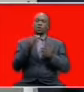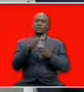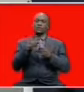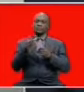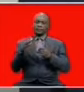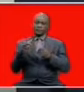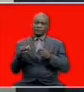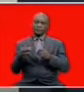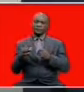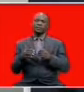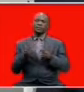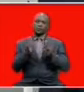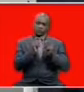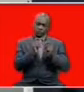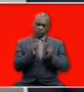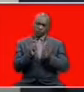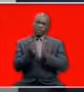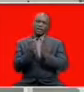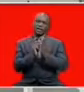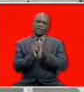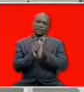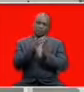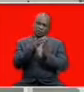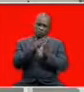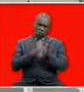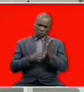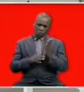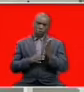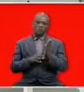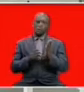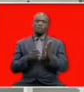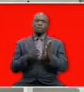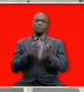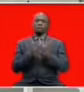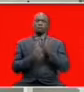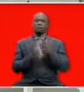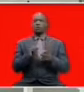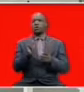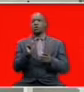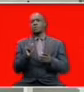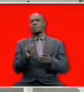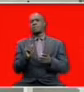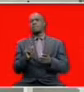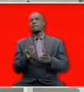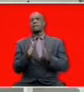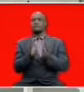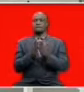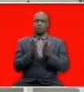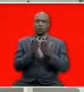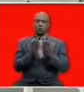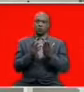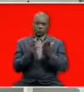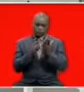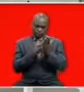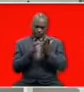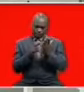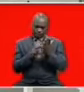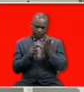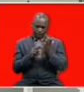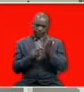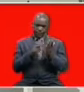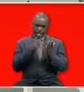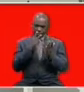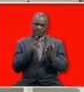this article, Breaking Away from Poverty. All right. And as we go through your book, we find out that it is a warfare